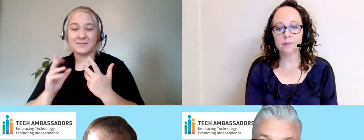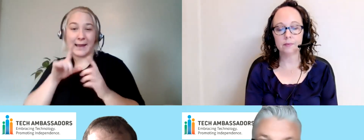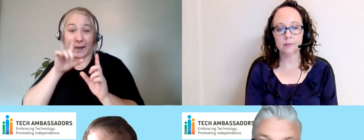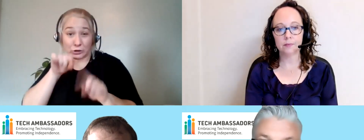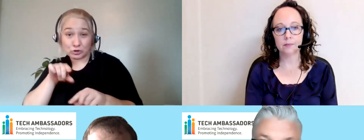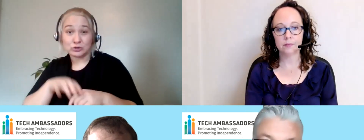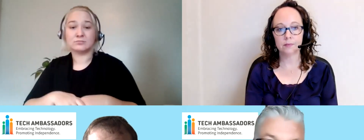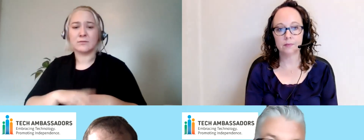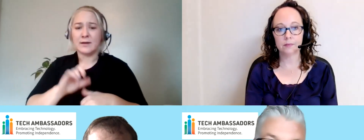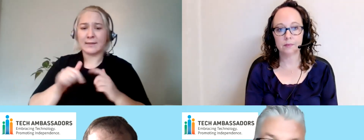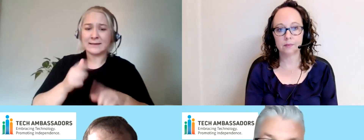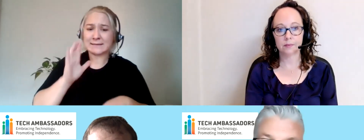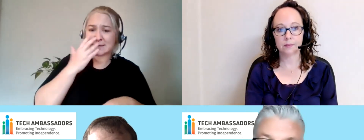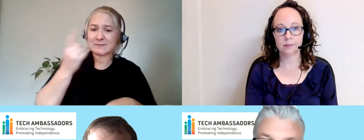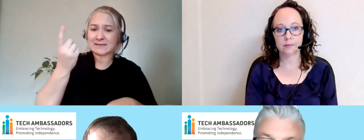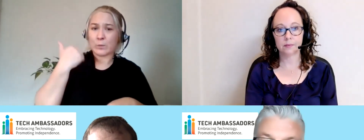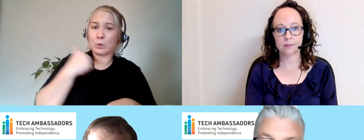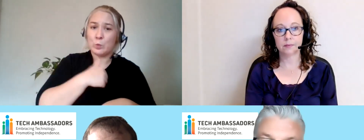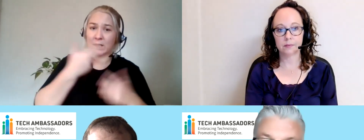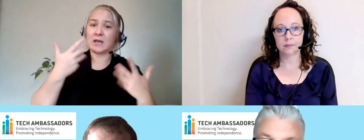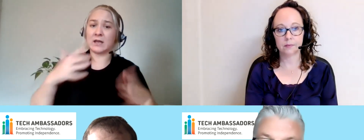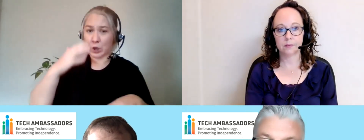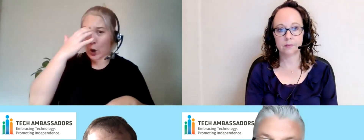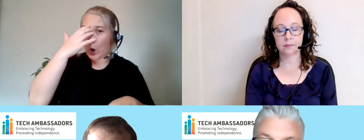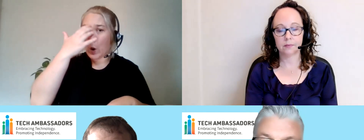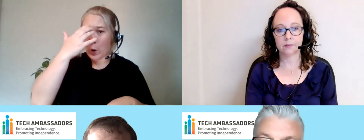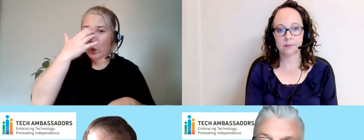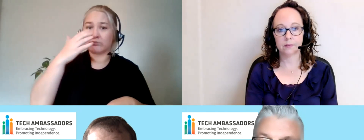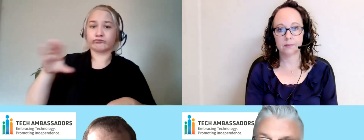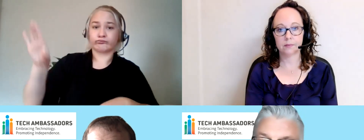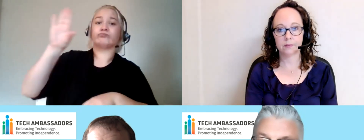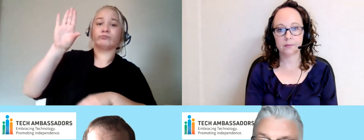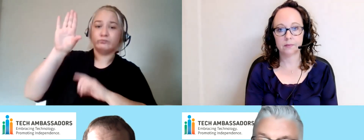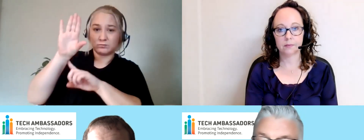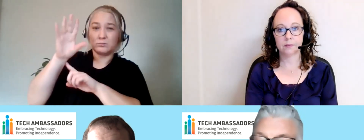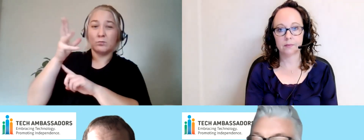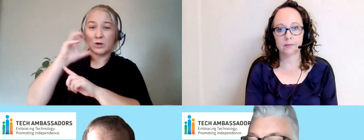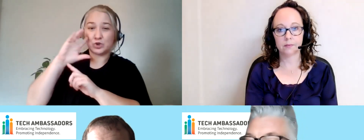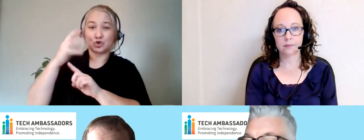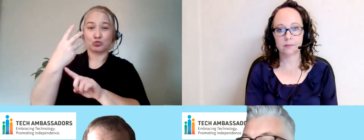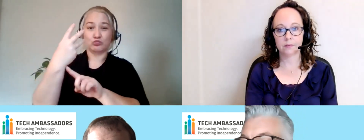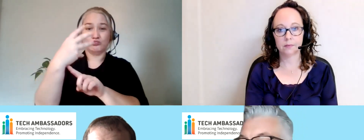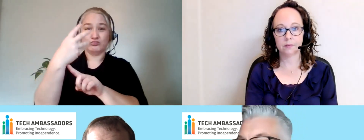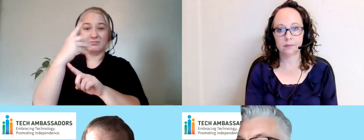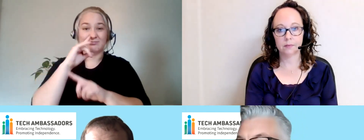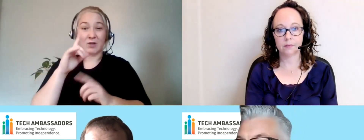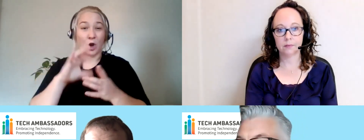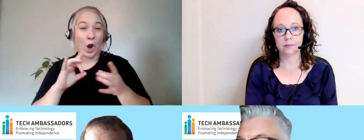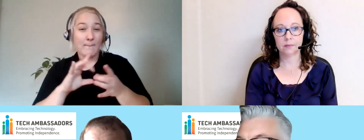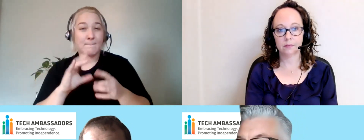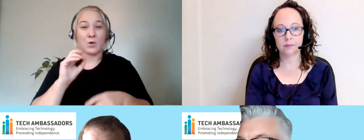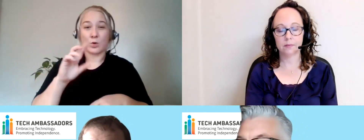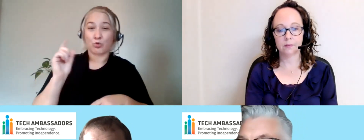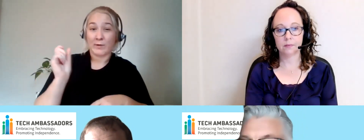we know who's raising their hand and might like to come on and ask a question or make a comment.